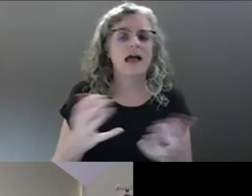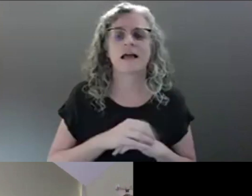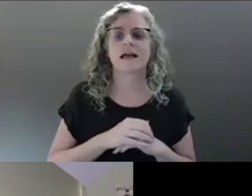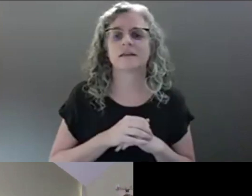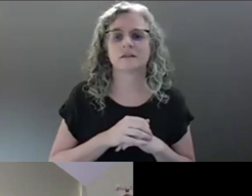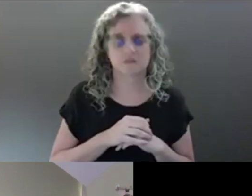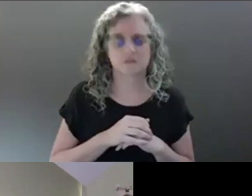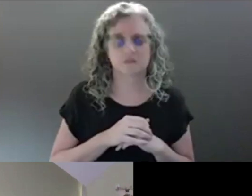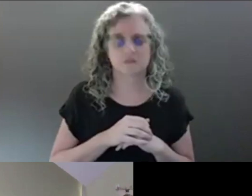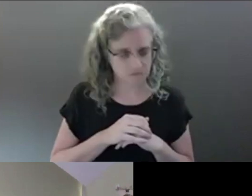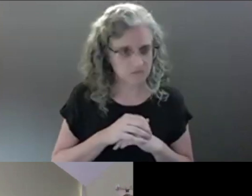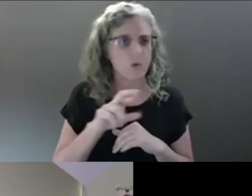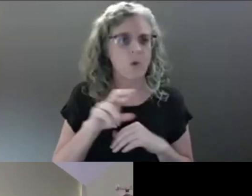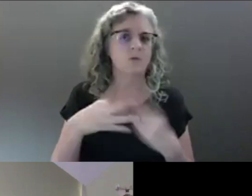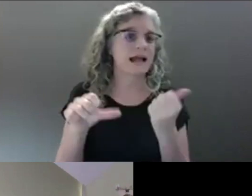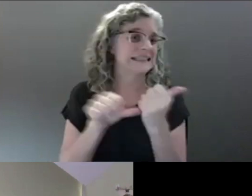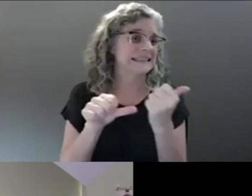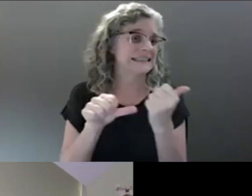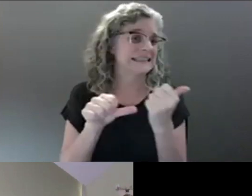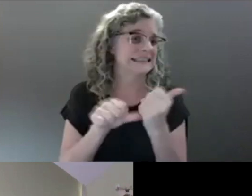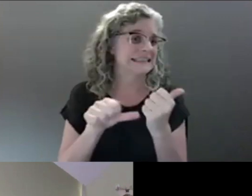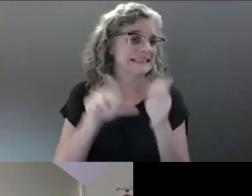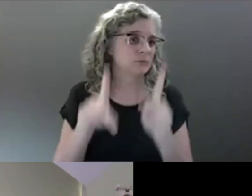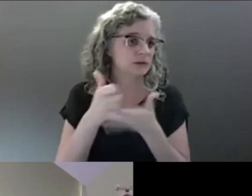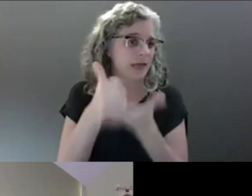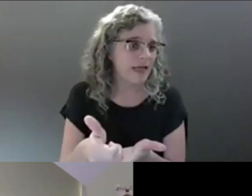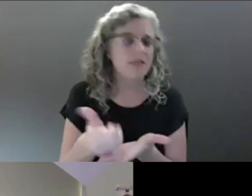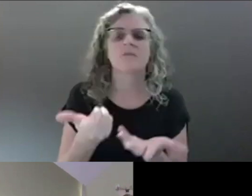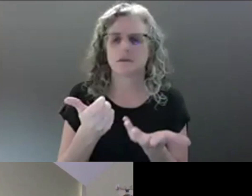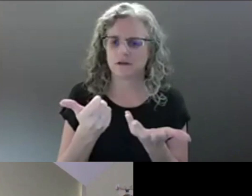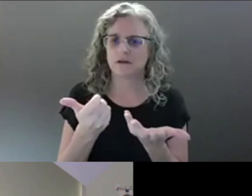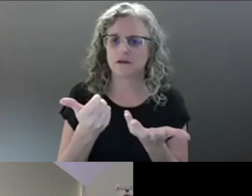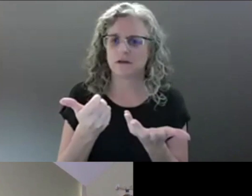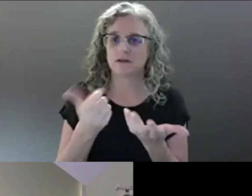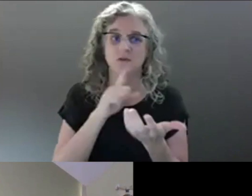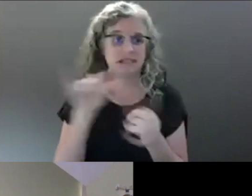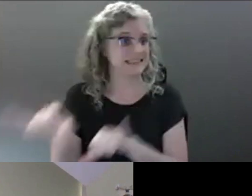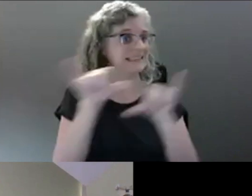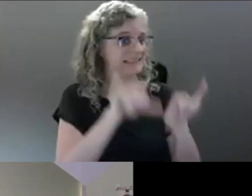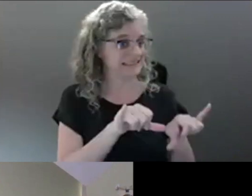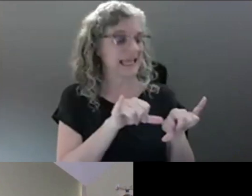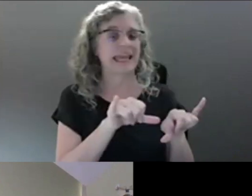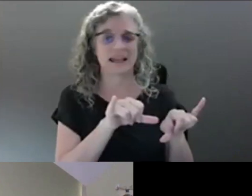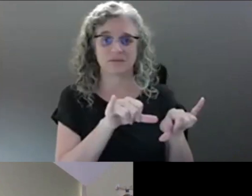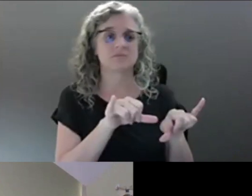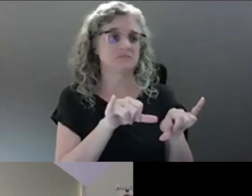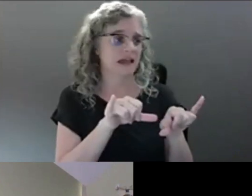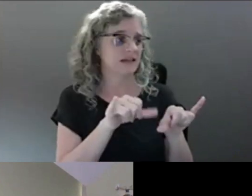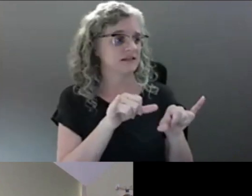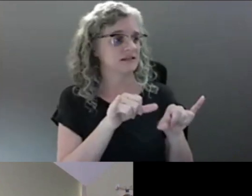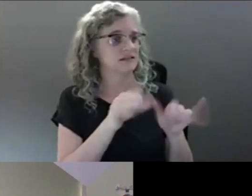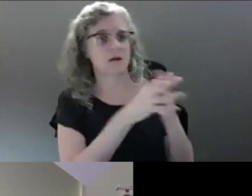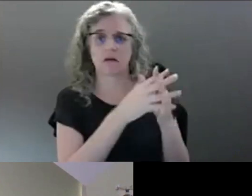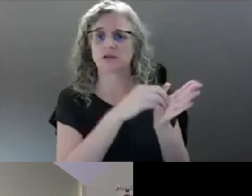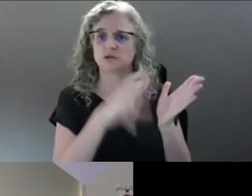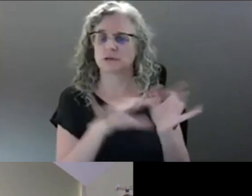are just, it's the same, it would be qualified as the same as any American living in the